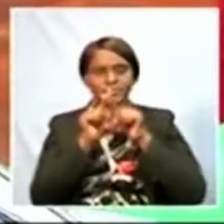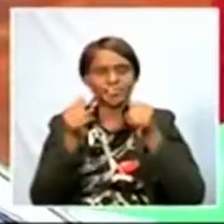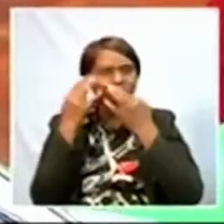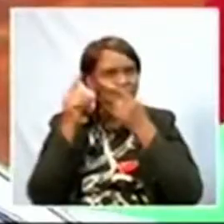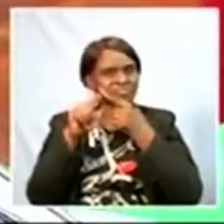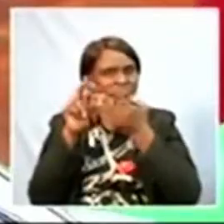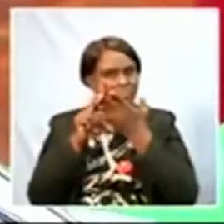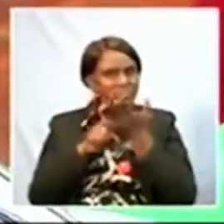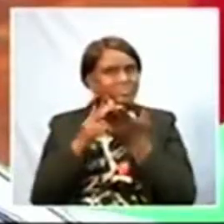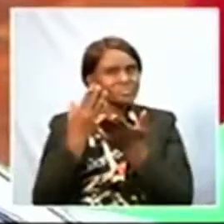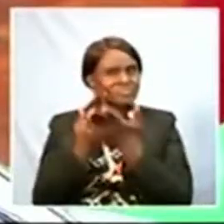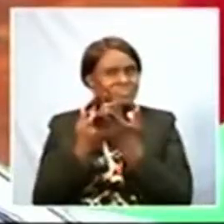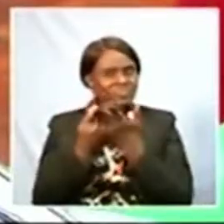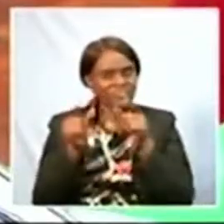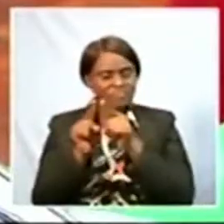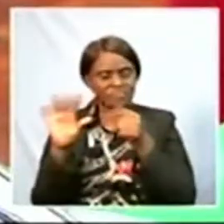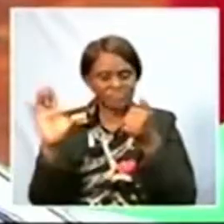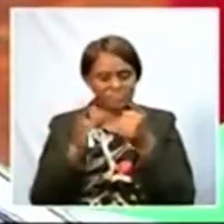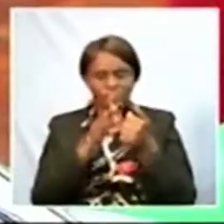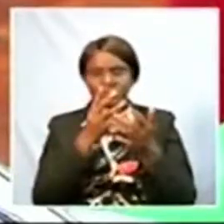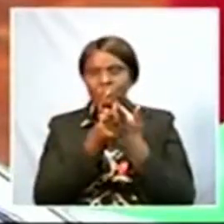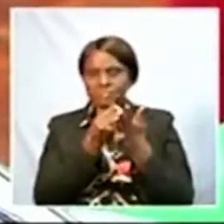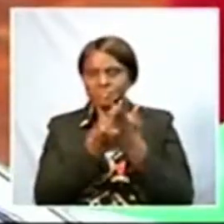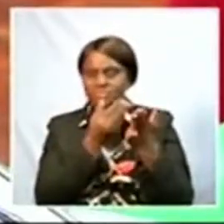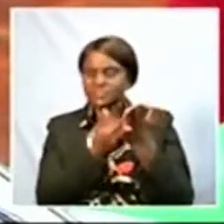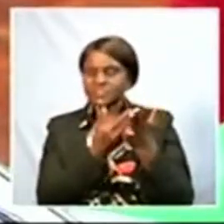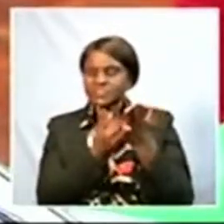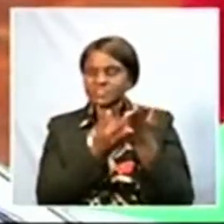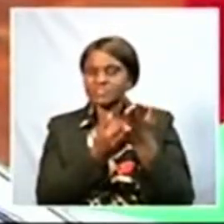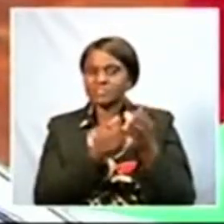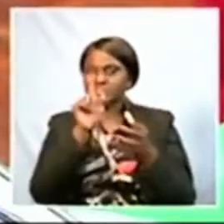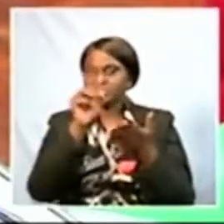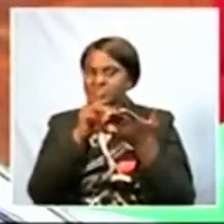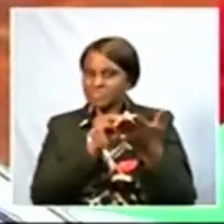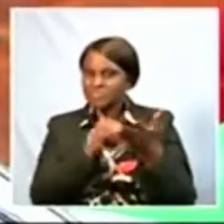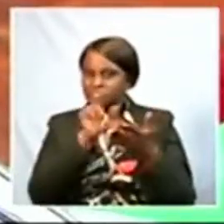to report that the retained funds